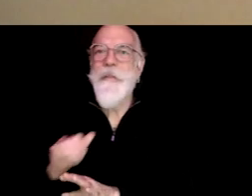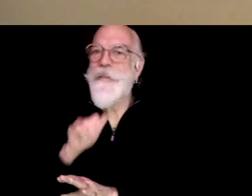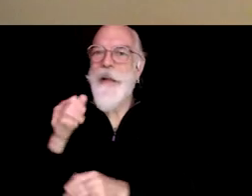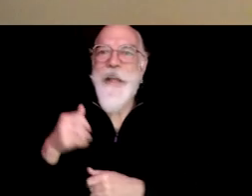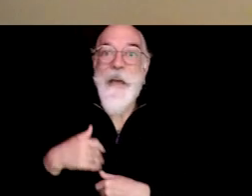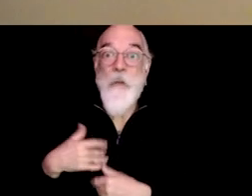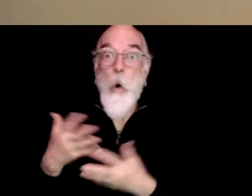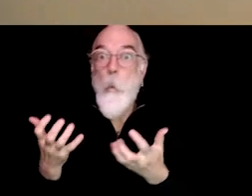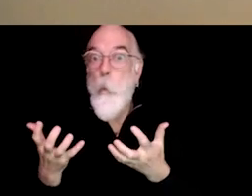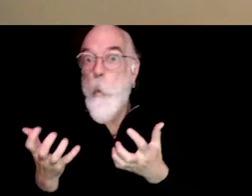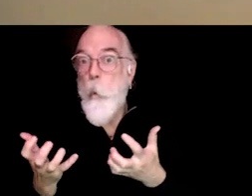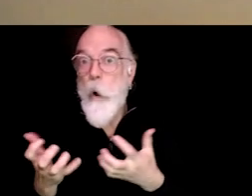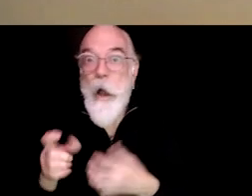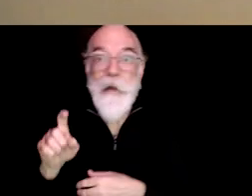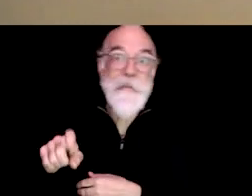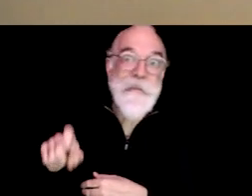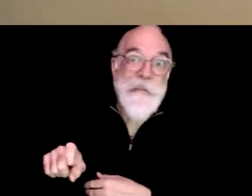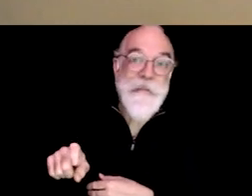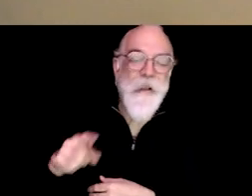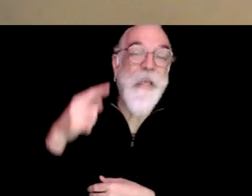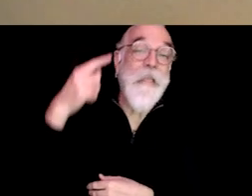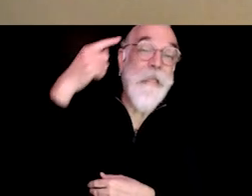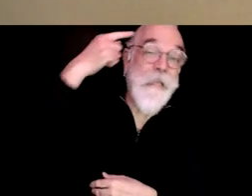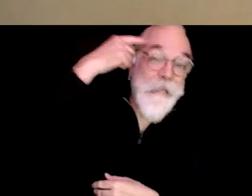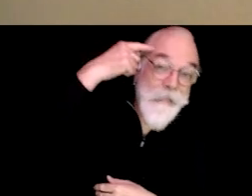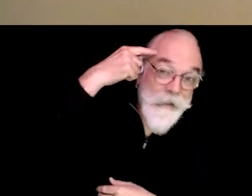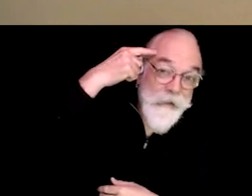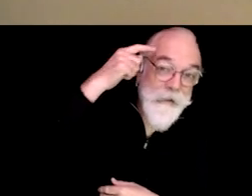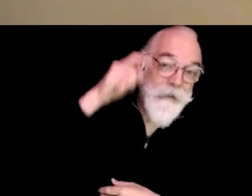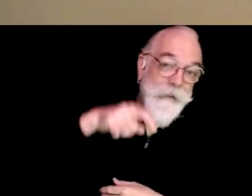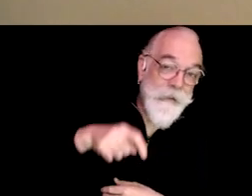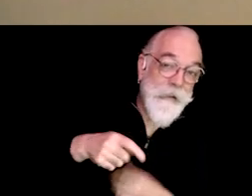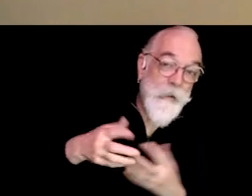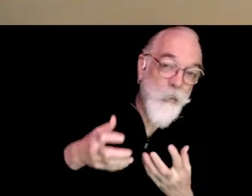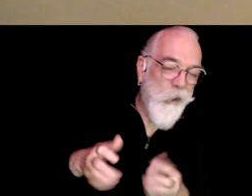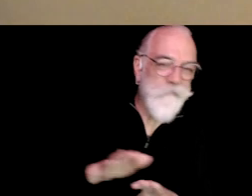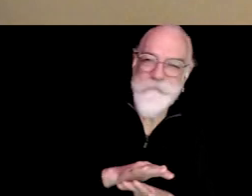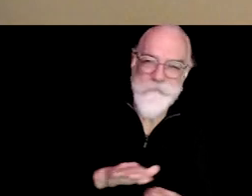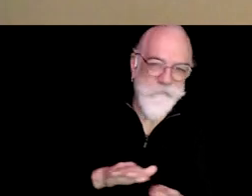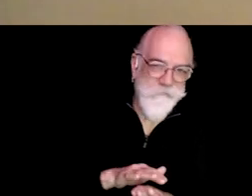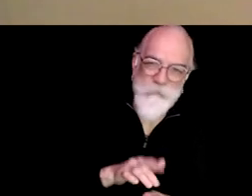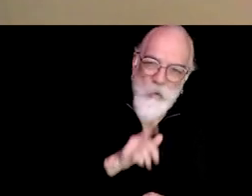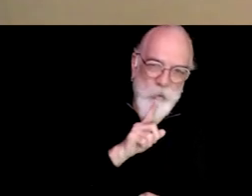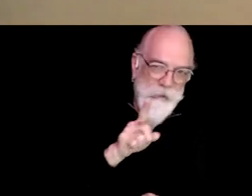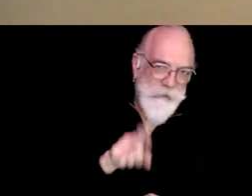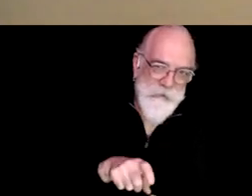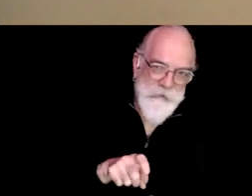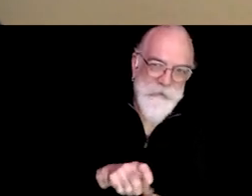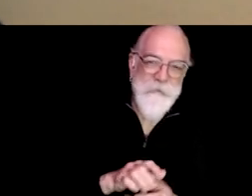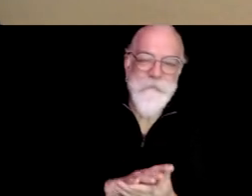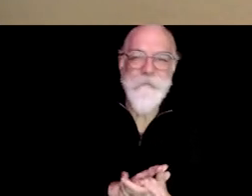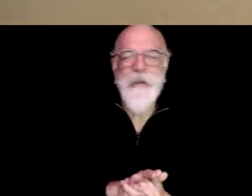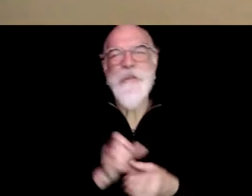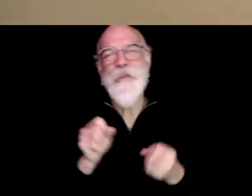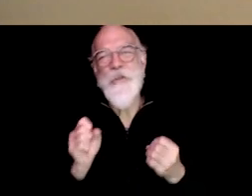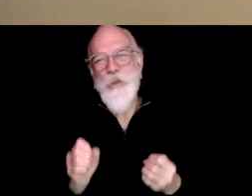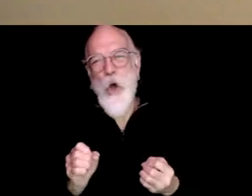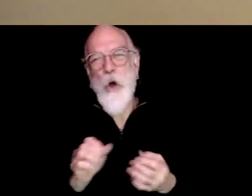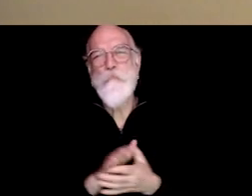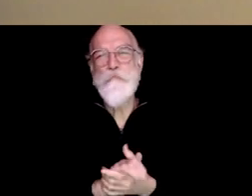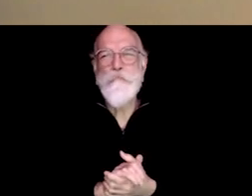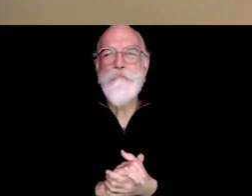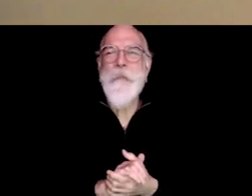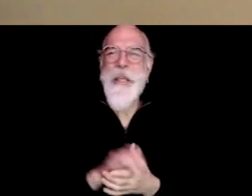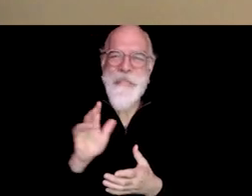want and need things that they think they want and need but don't actually. And